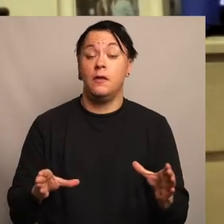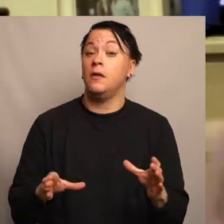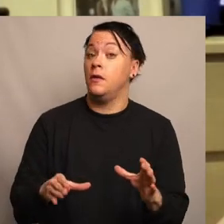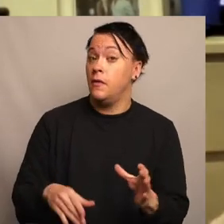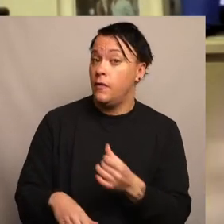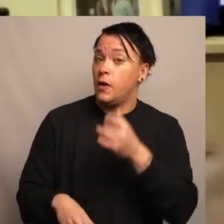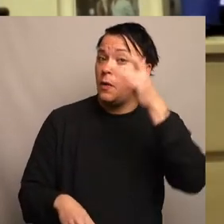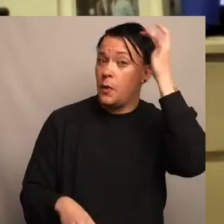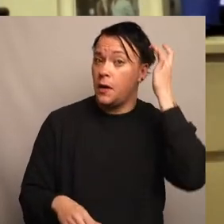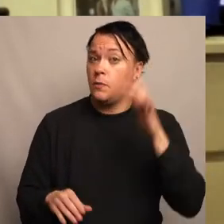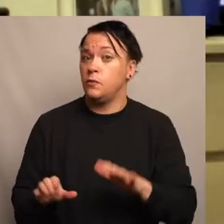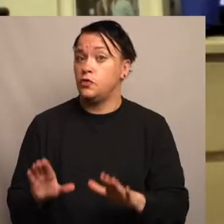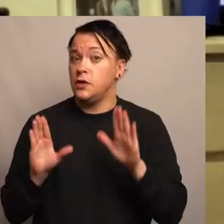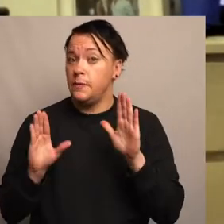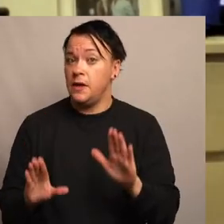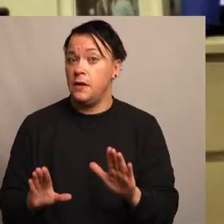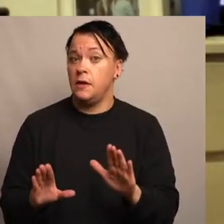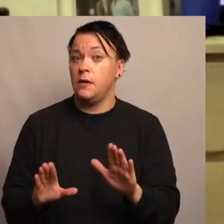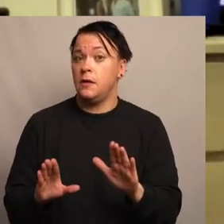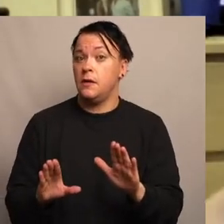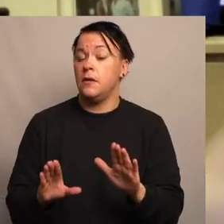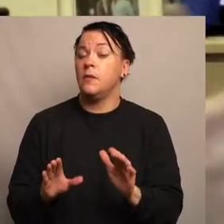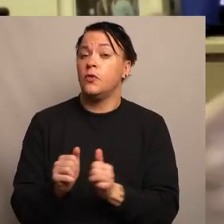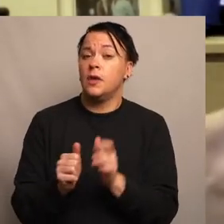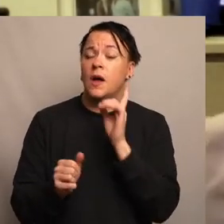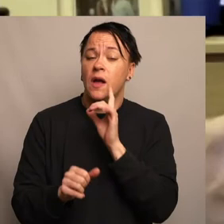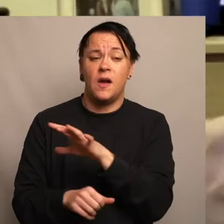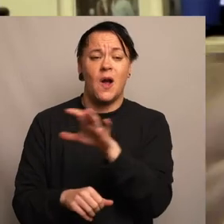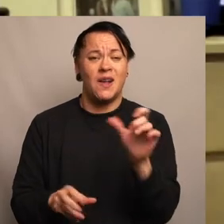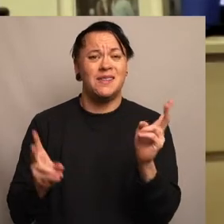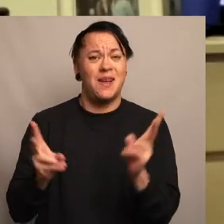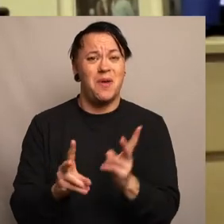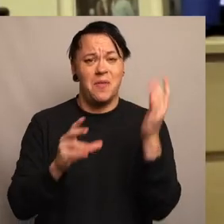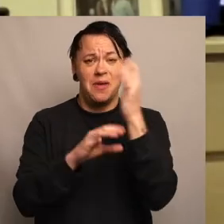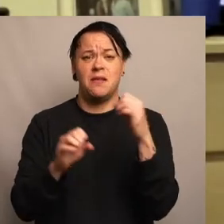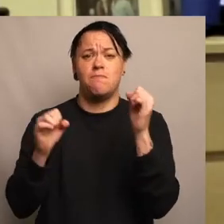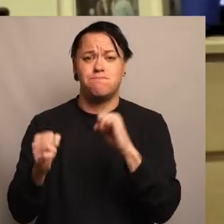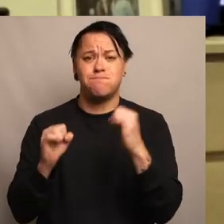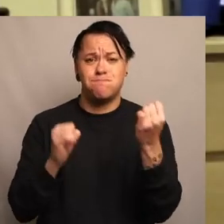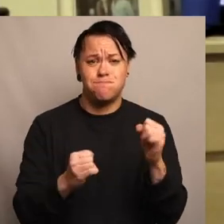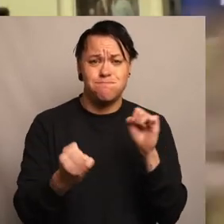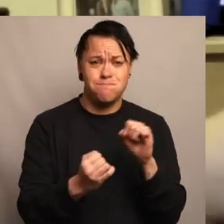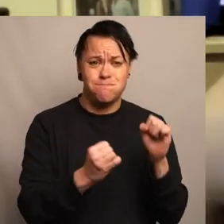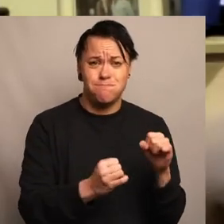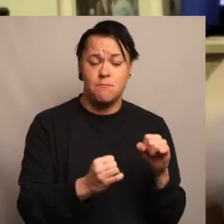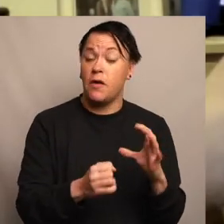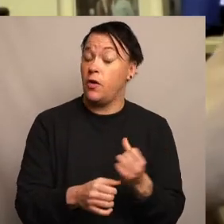for instance, and not always see eye to eye. You know, our understanding of faith can be very different from each